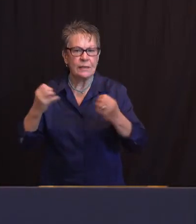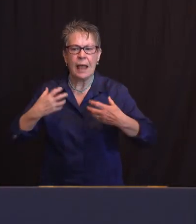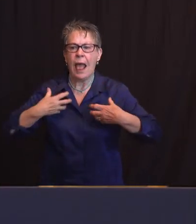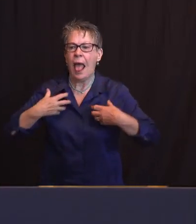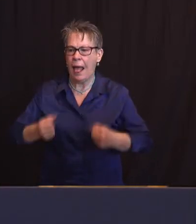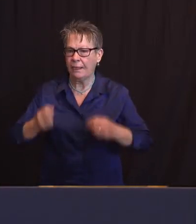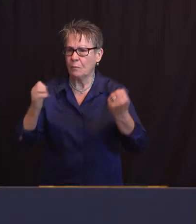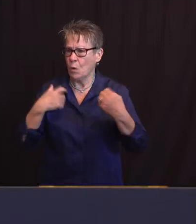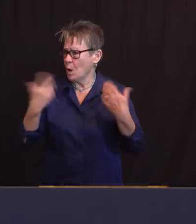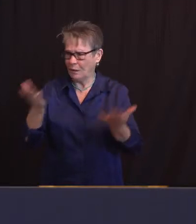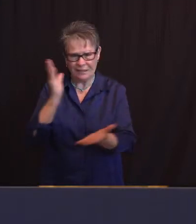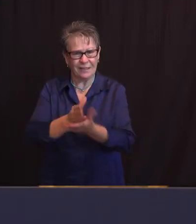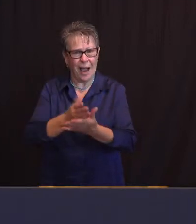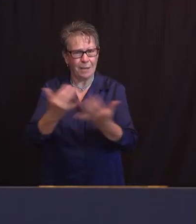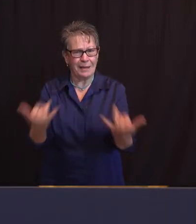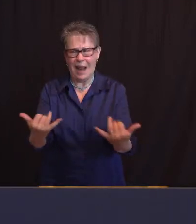does.